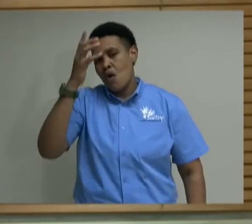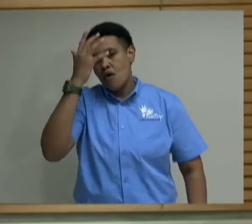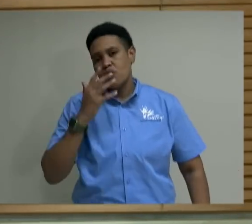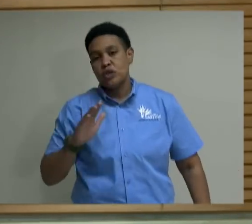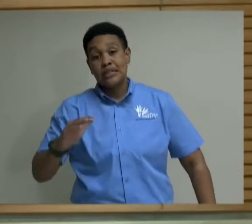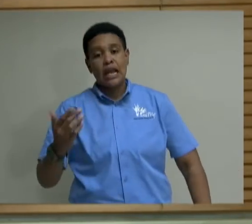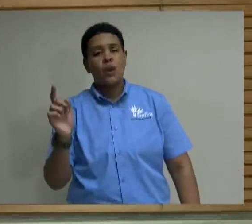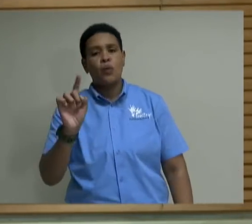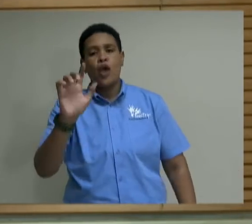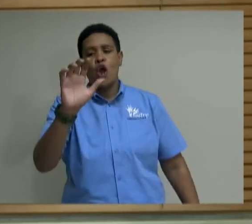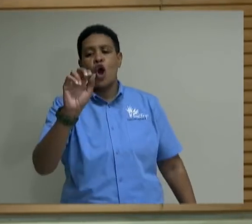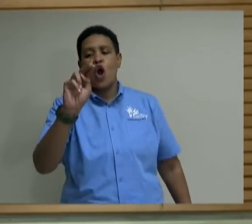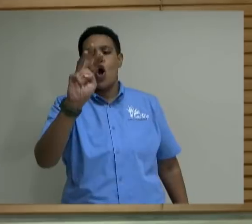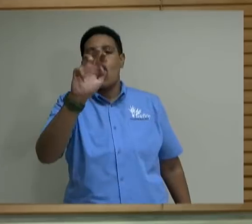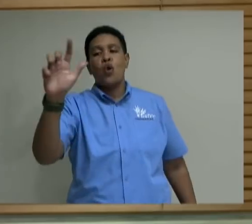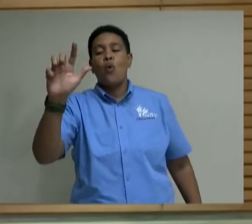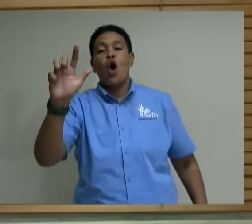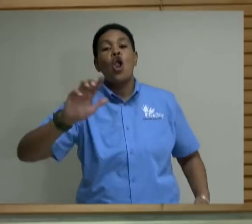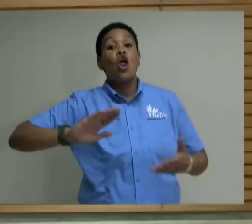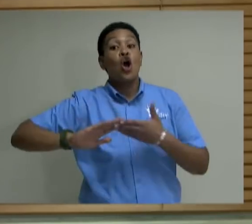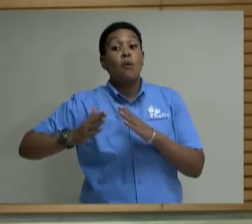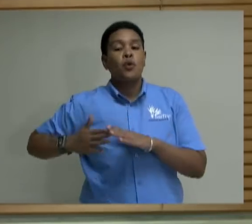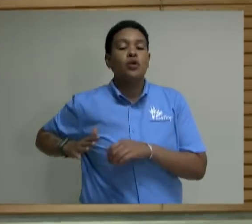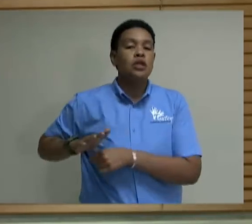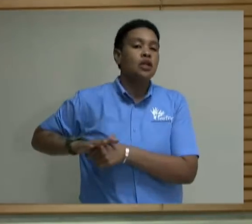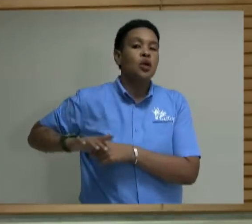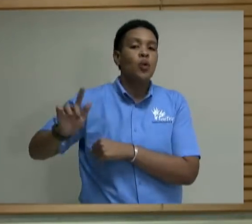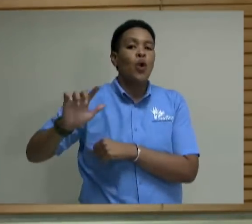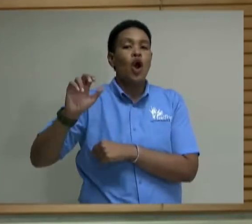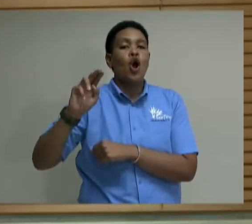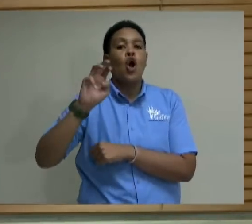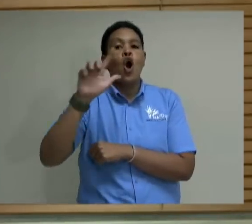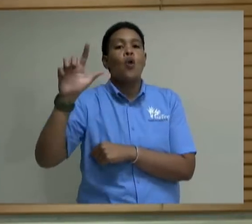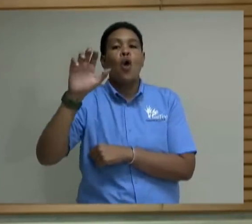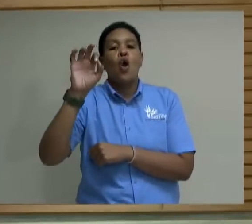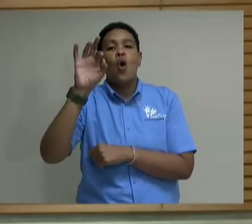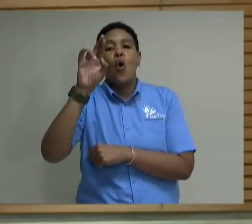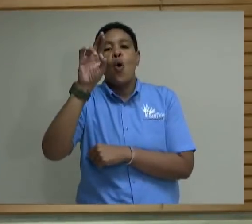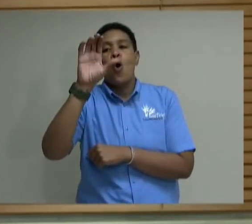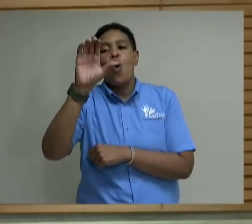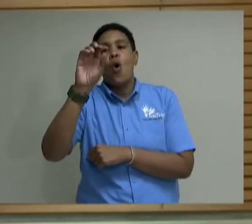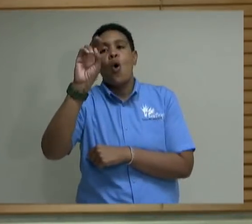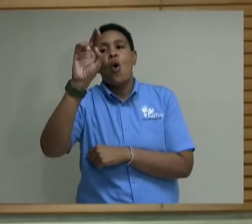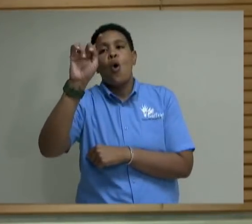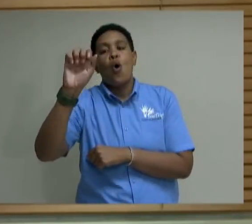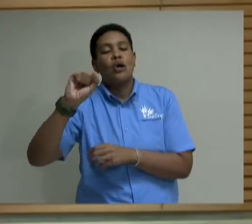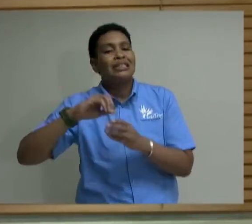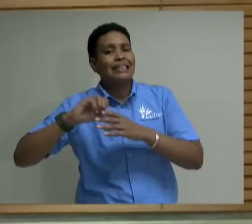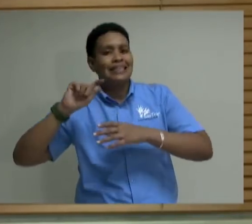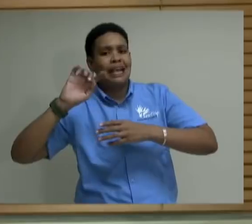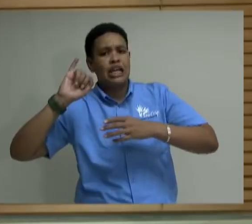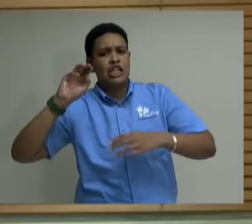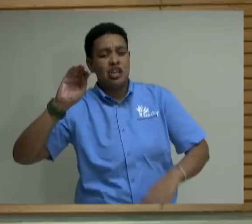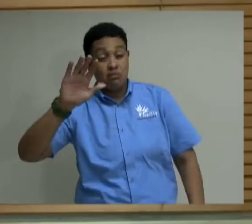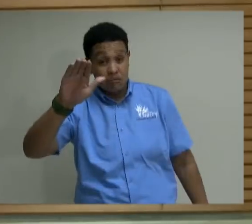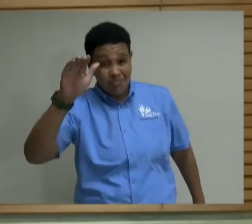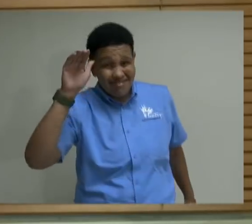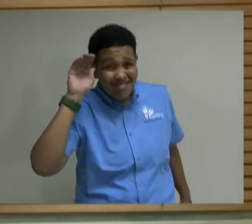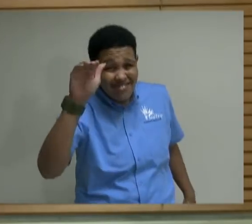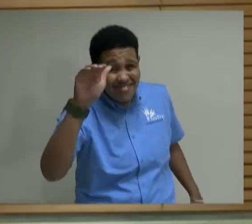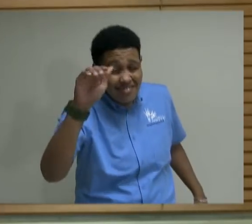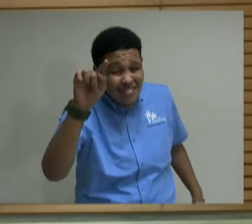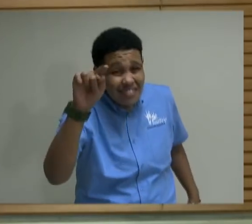the Cornwall quarantine community of Cornwall Court in St. James. Again, reminding all to continue